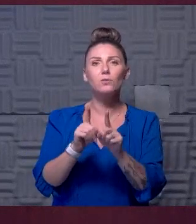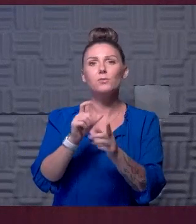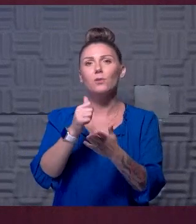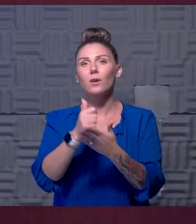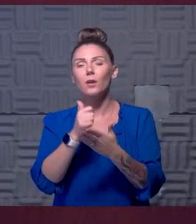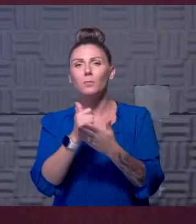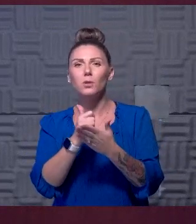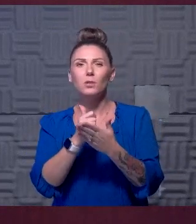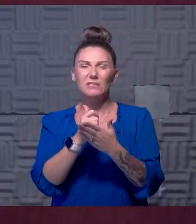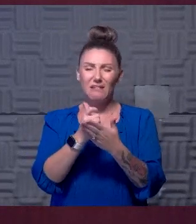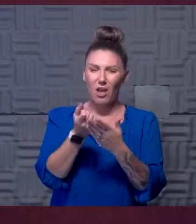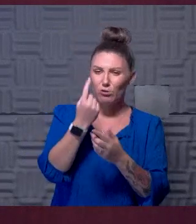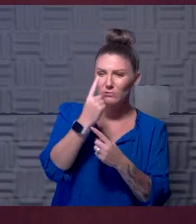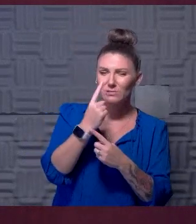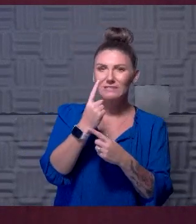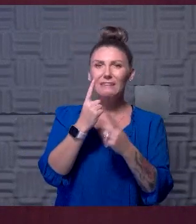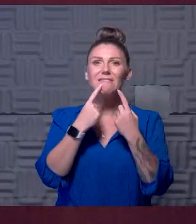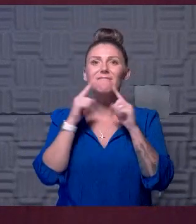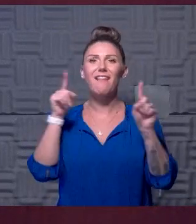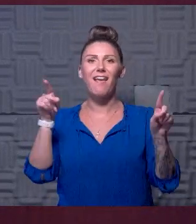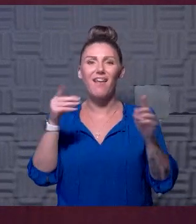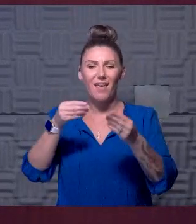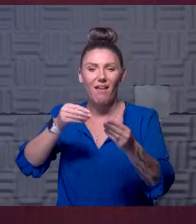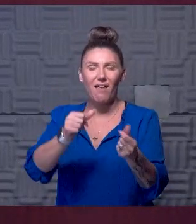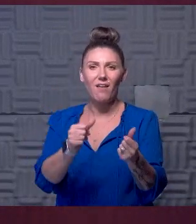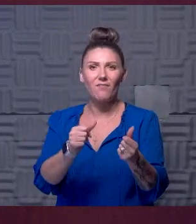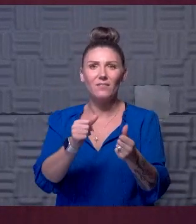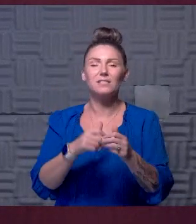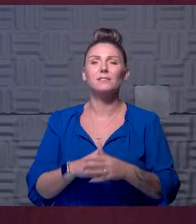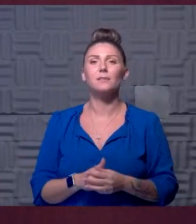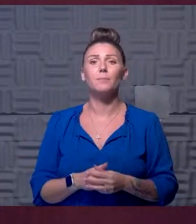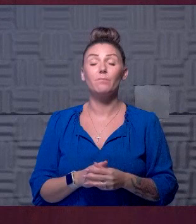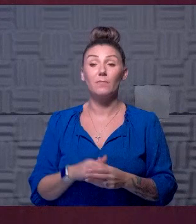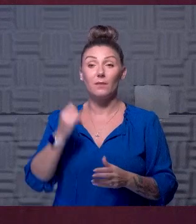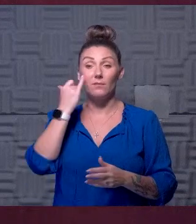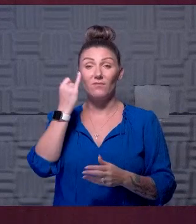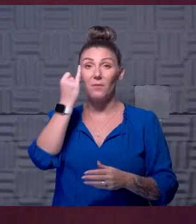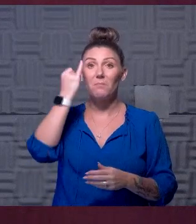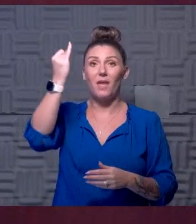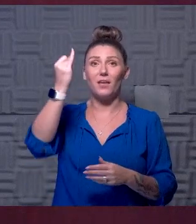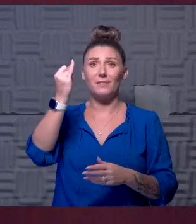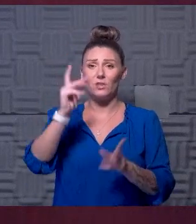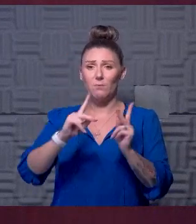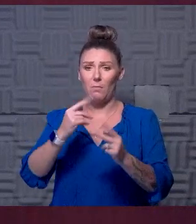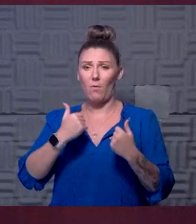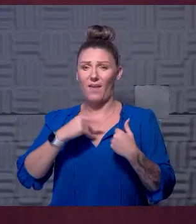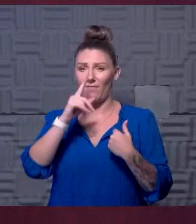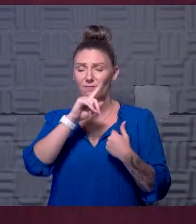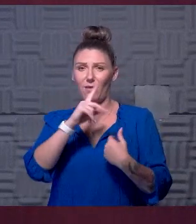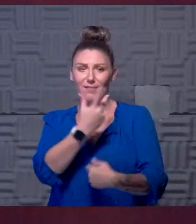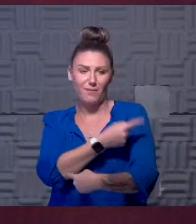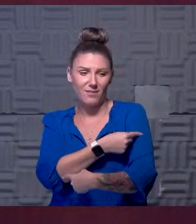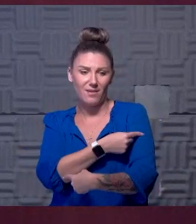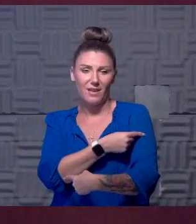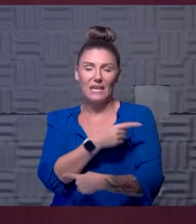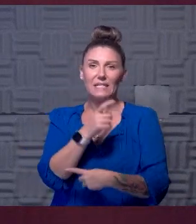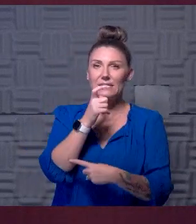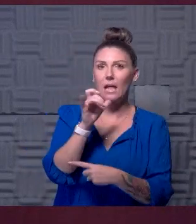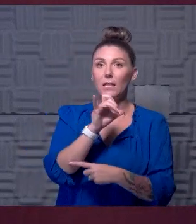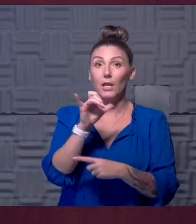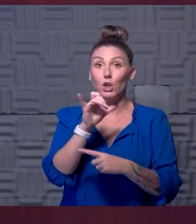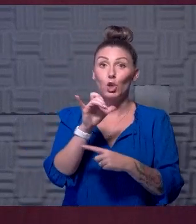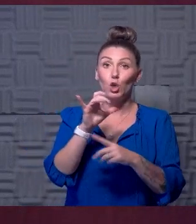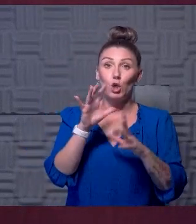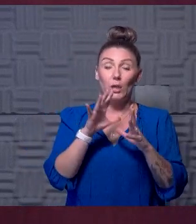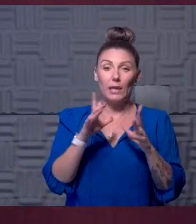interpret efficacy. As you can imagine, people that get the placebo, it's not like you're walking around in a bubble. You're